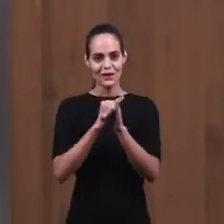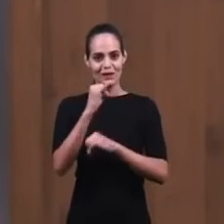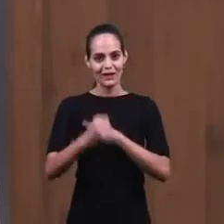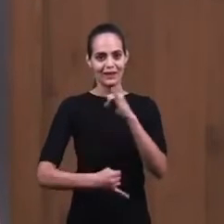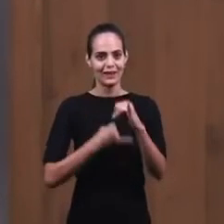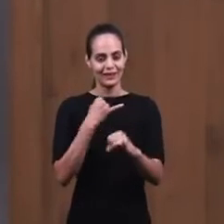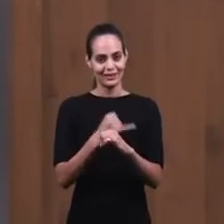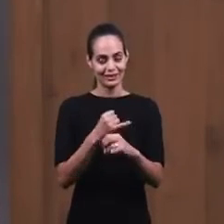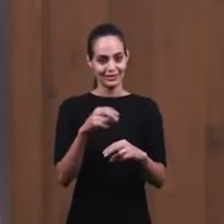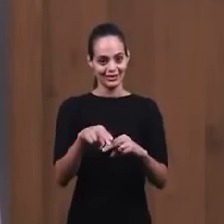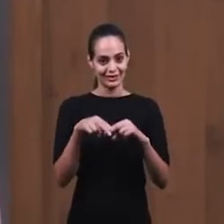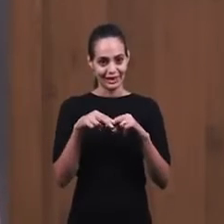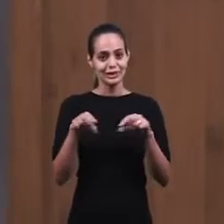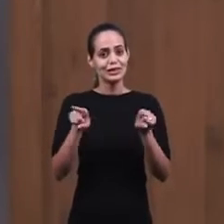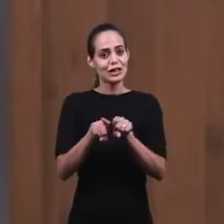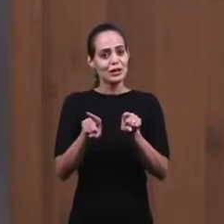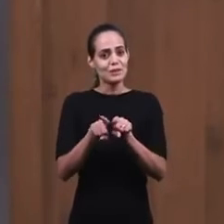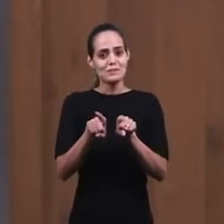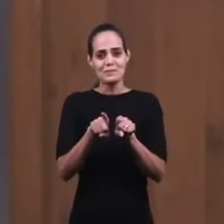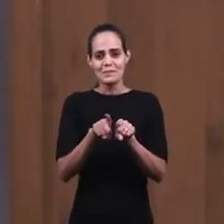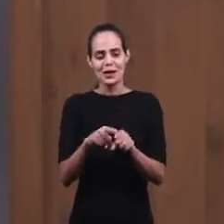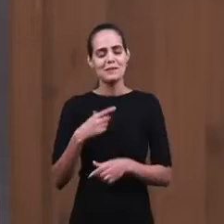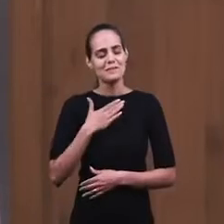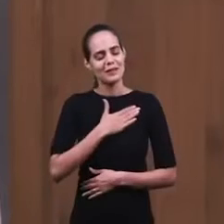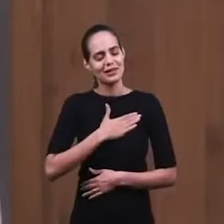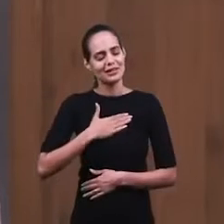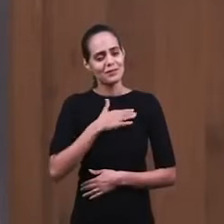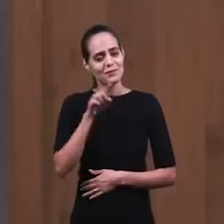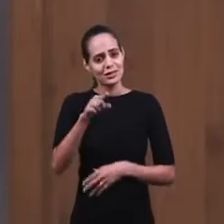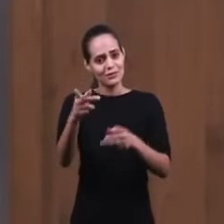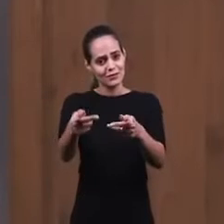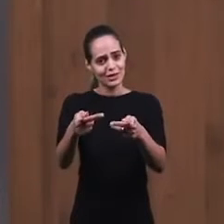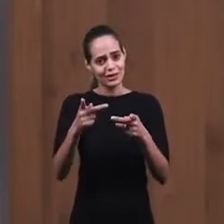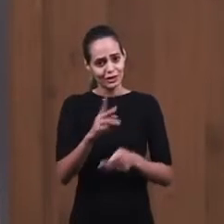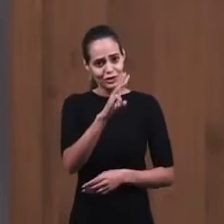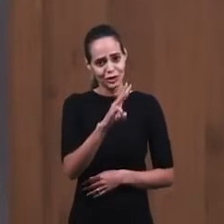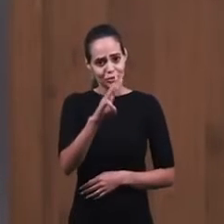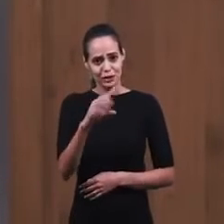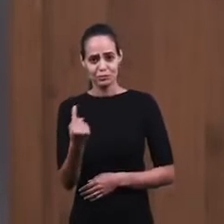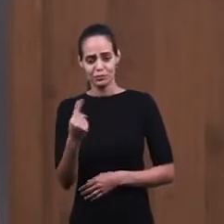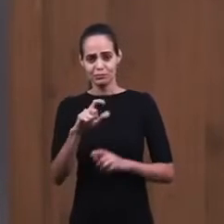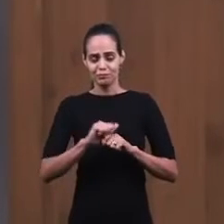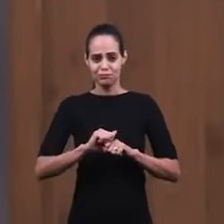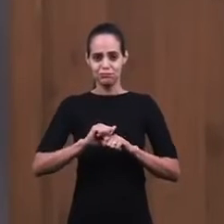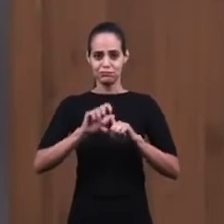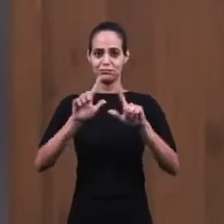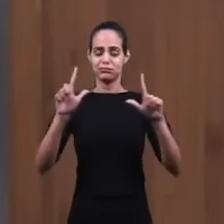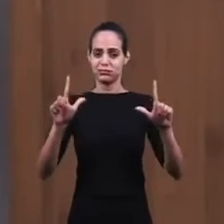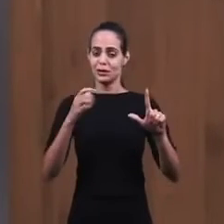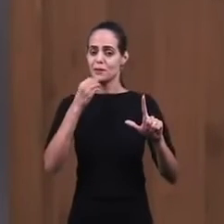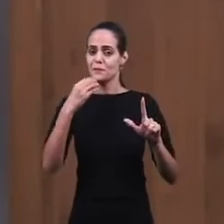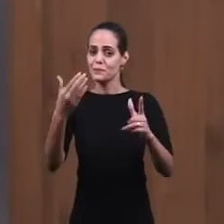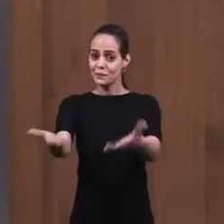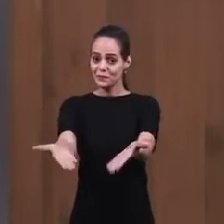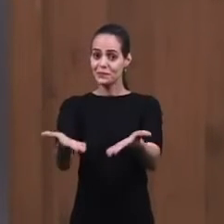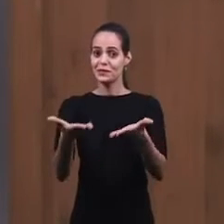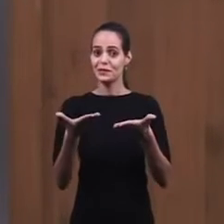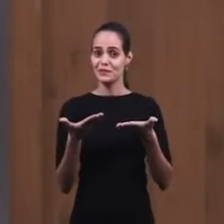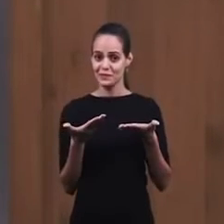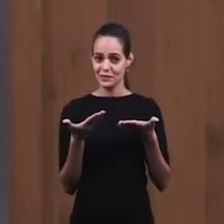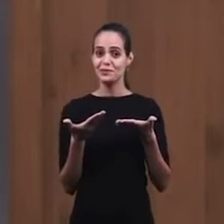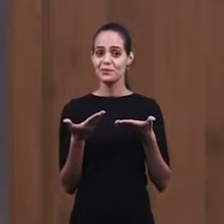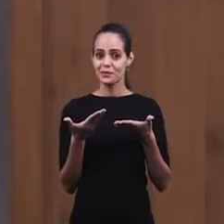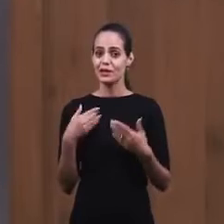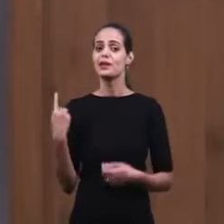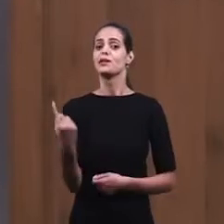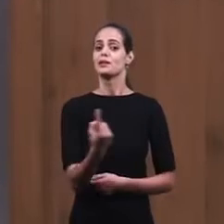feel honored with the participation of our visitors who accepted the link of this evangelism. You are all so